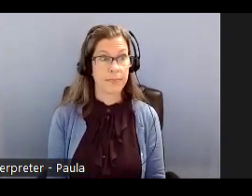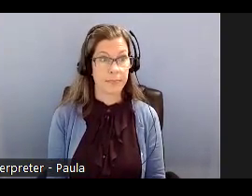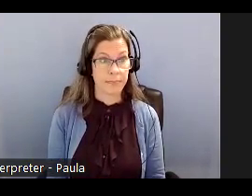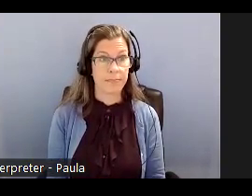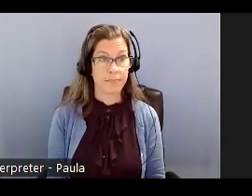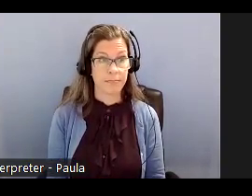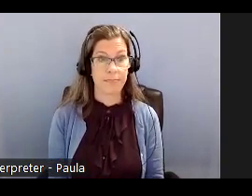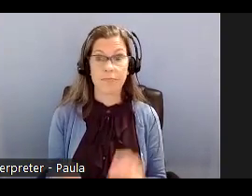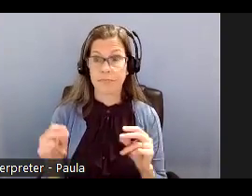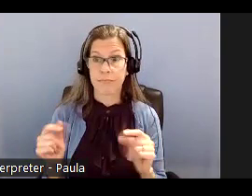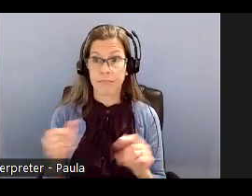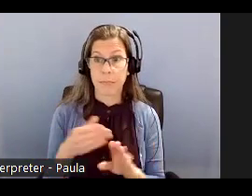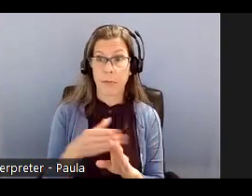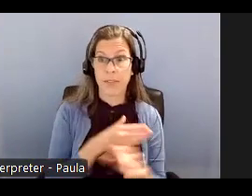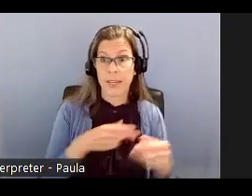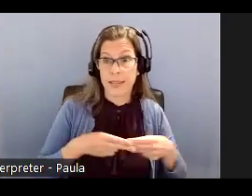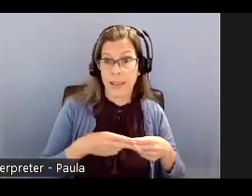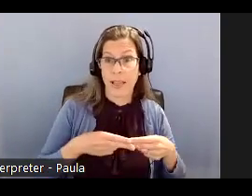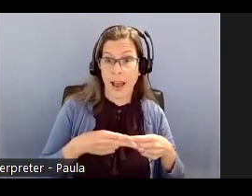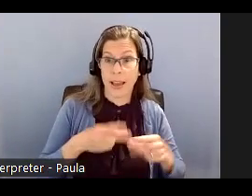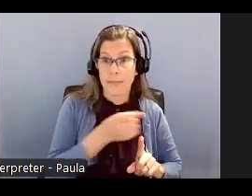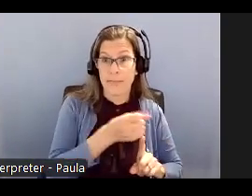Just really quick on the previous slide, please.